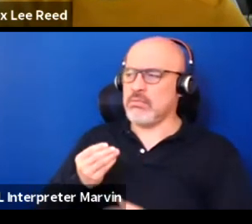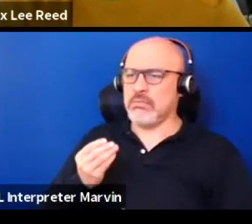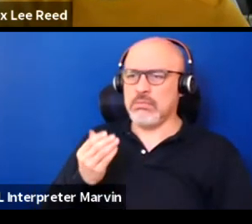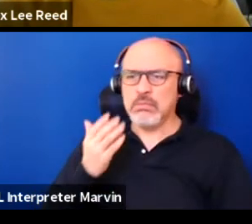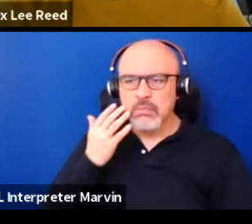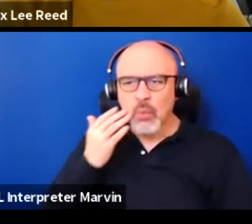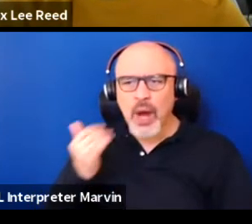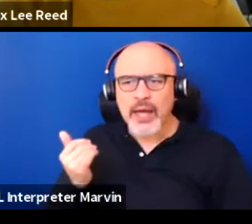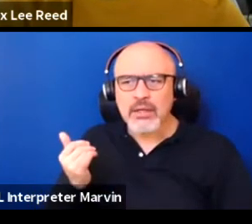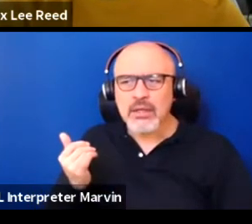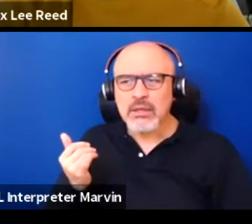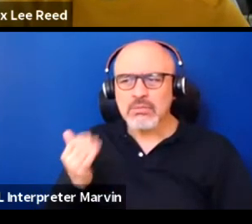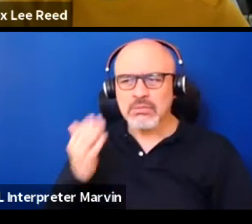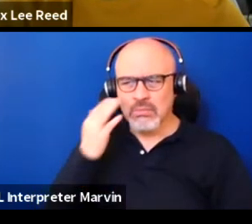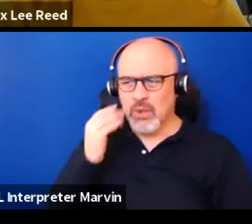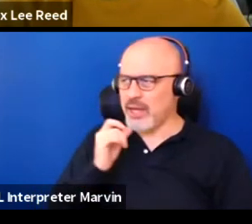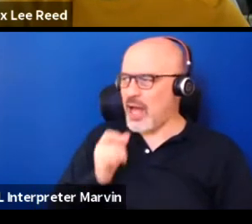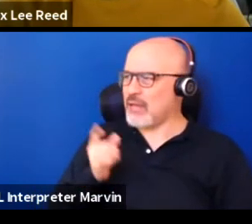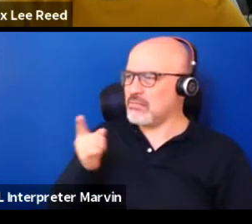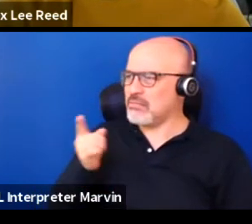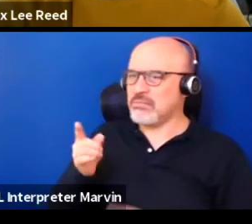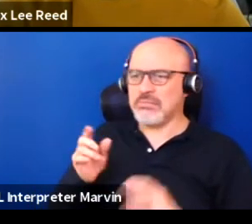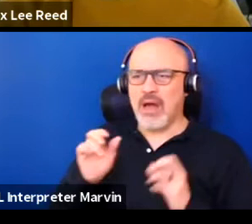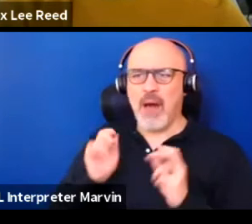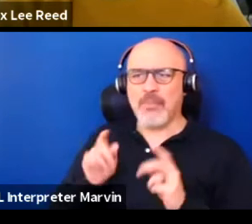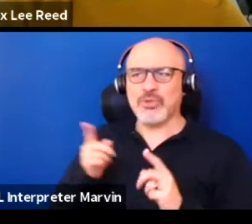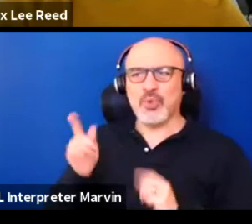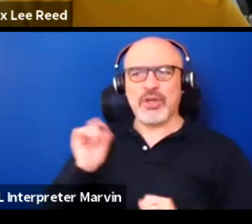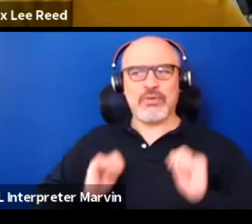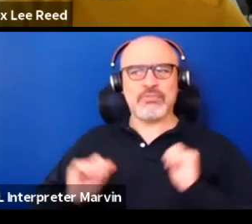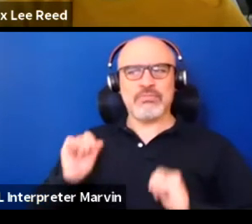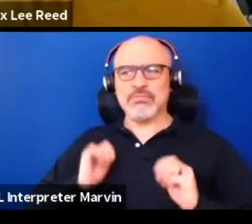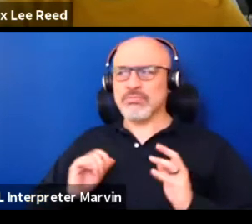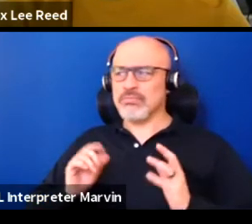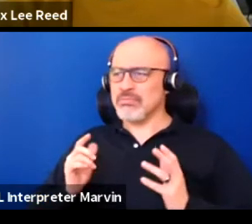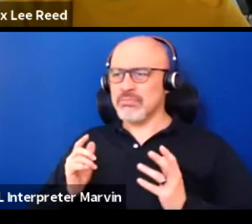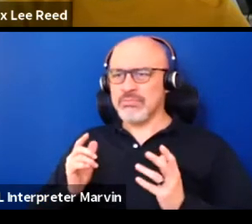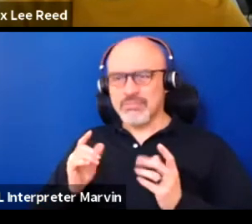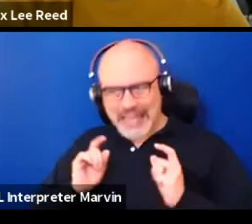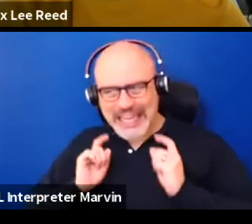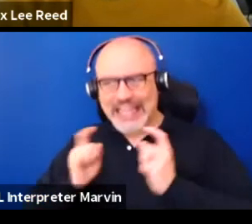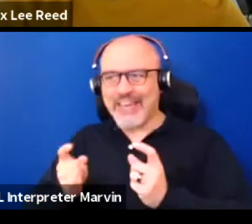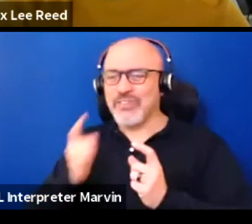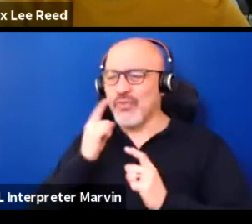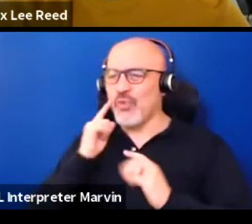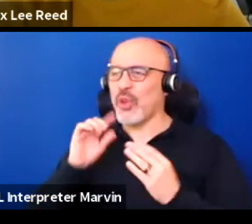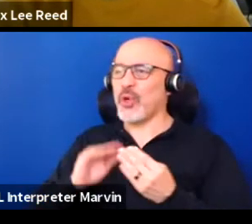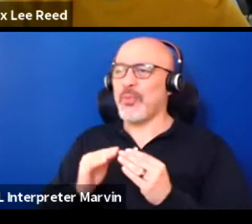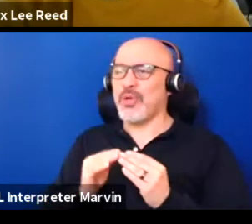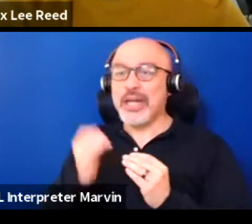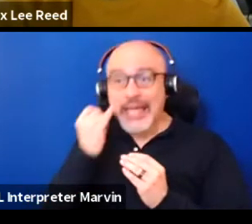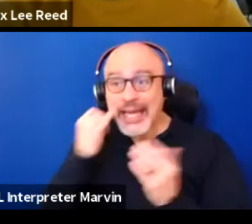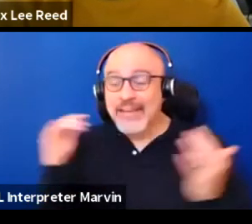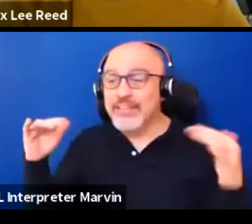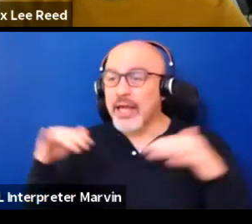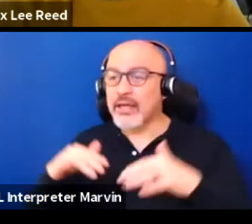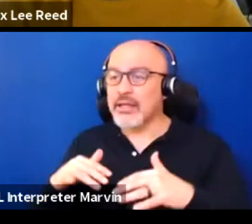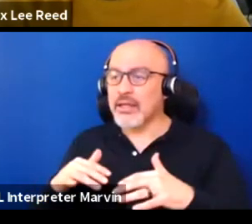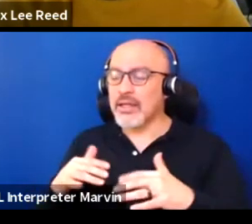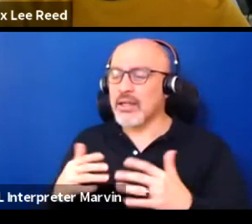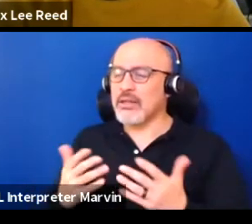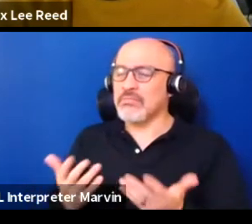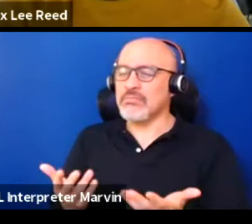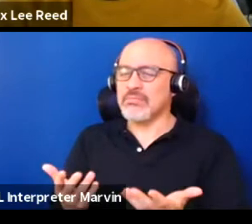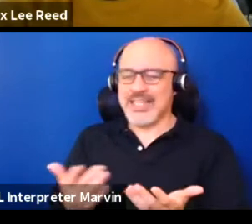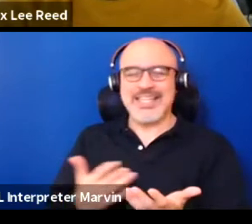these artists to make work that could be a gift to the community if they come to see it? So I feel like